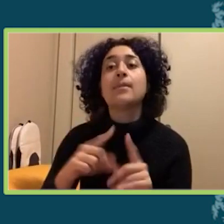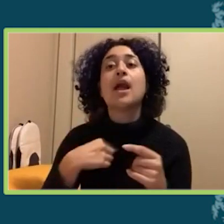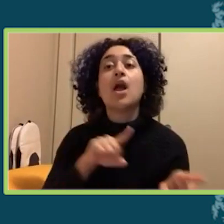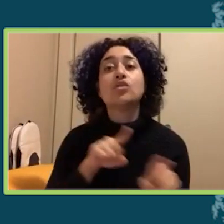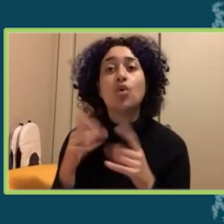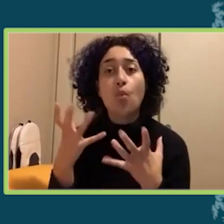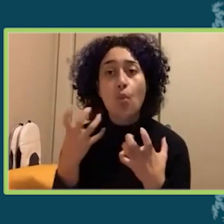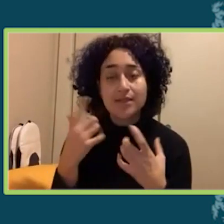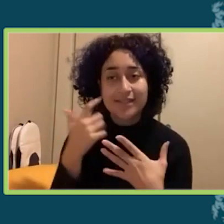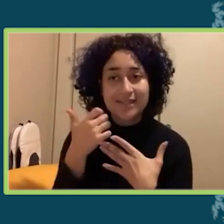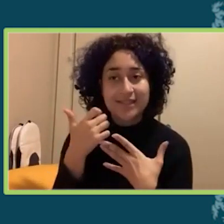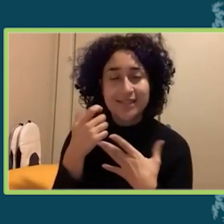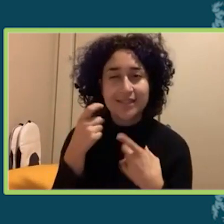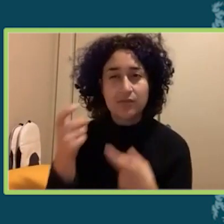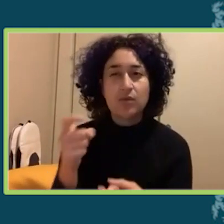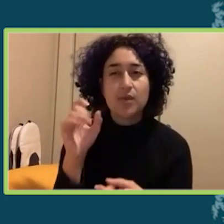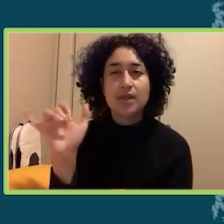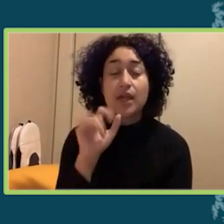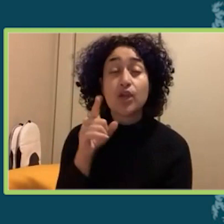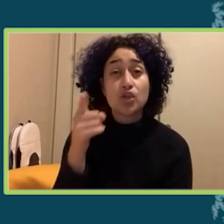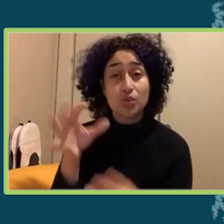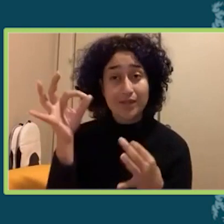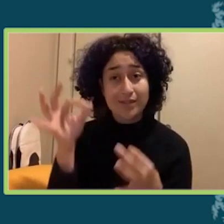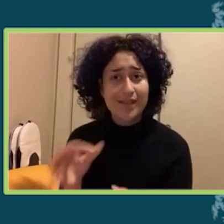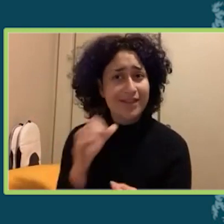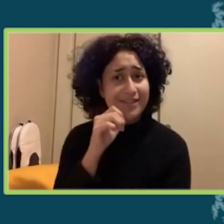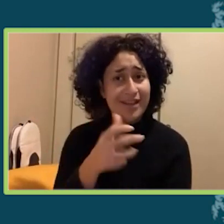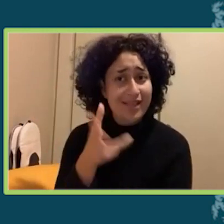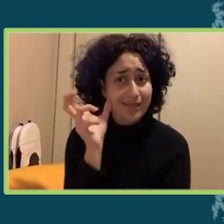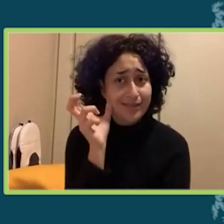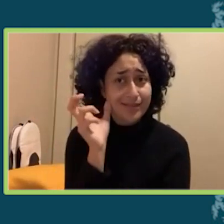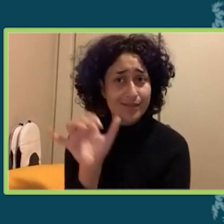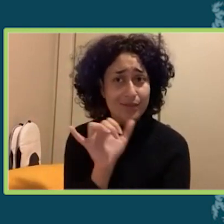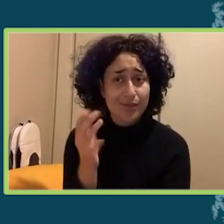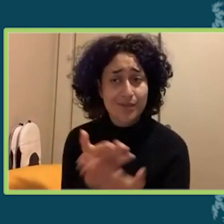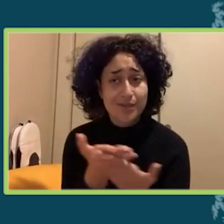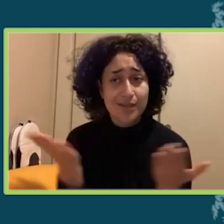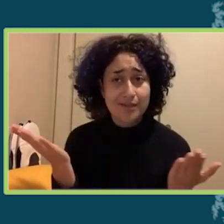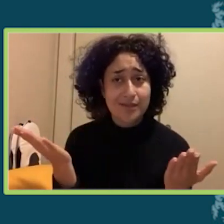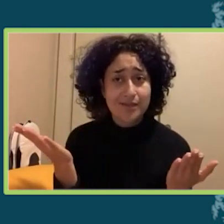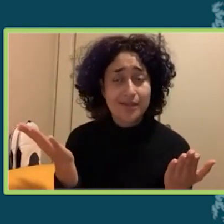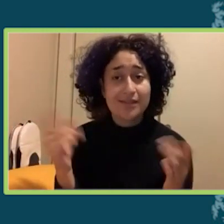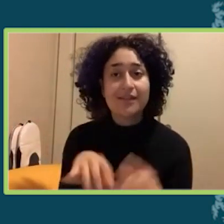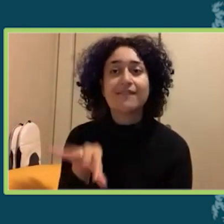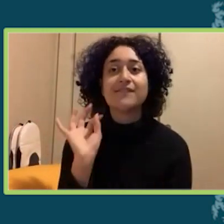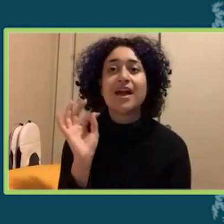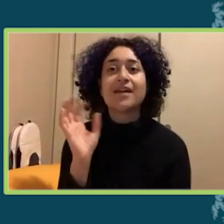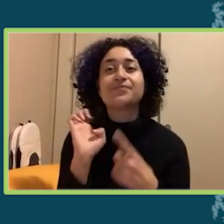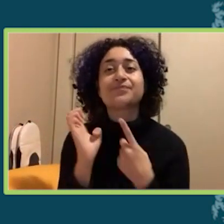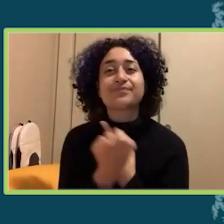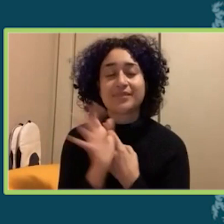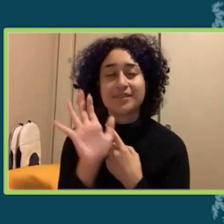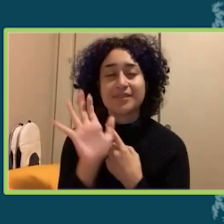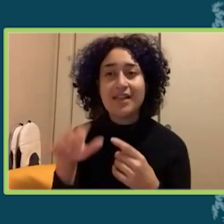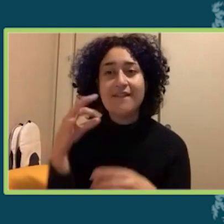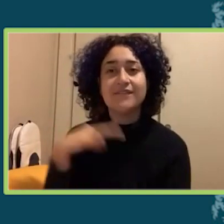like, you can decide to not listen to things in order to find an environment that values what